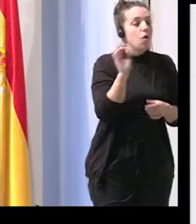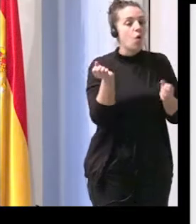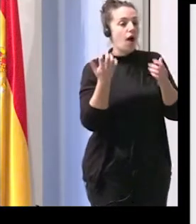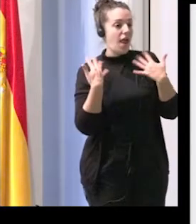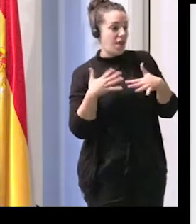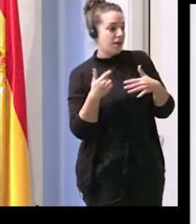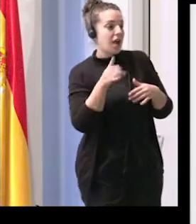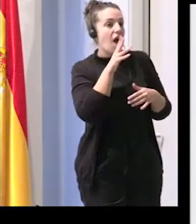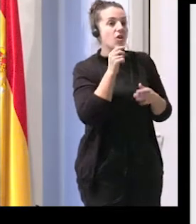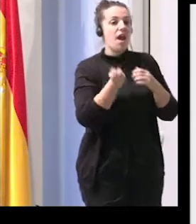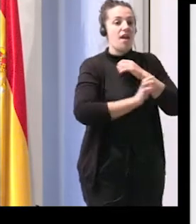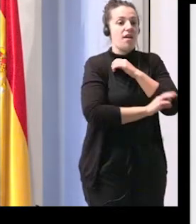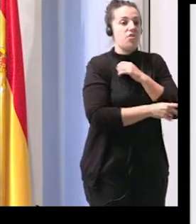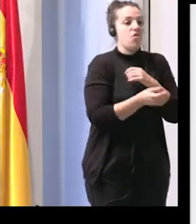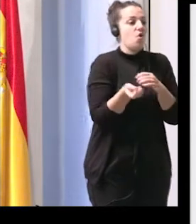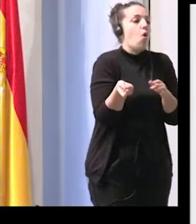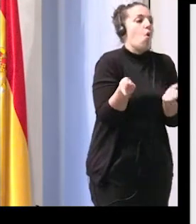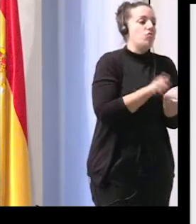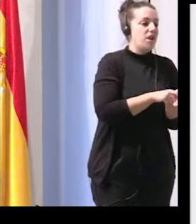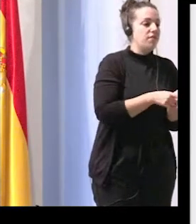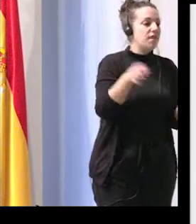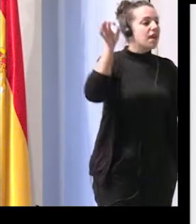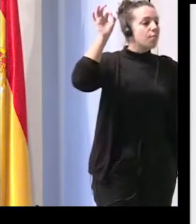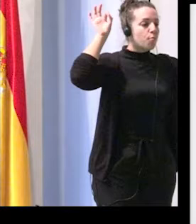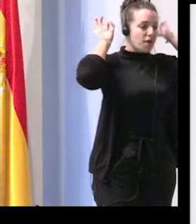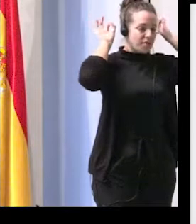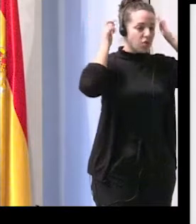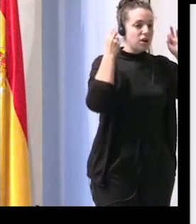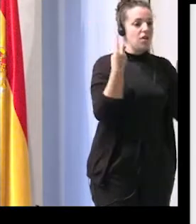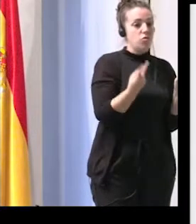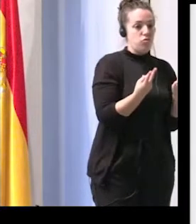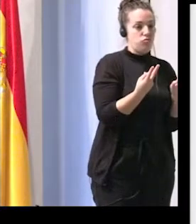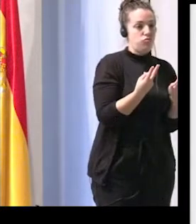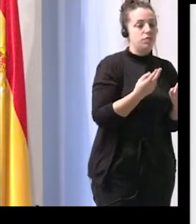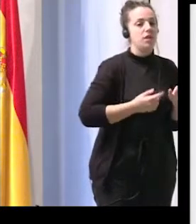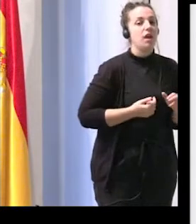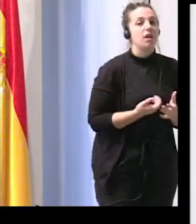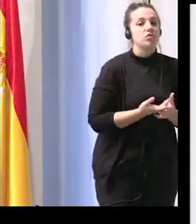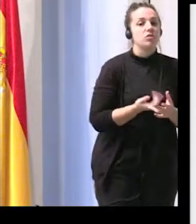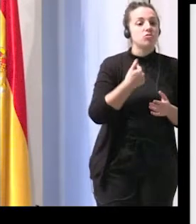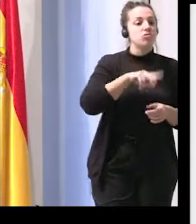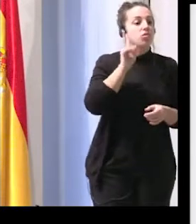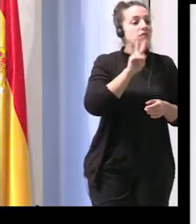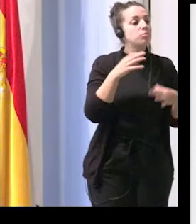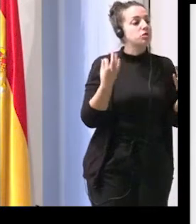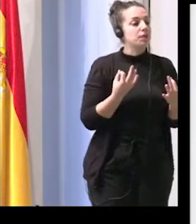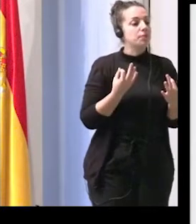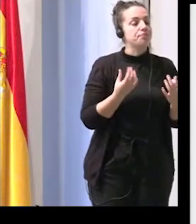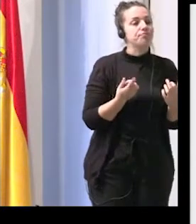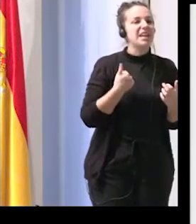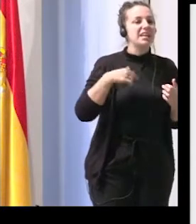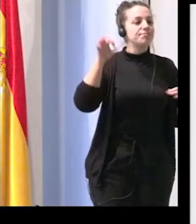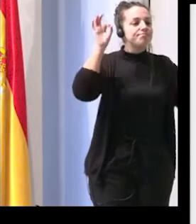use bimodal devices or 2 cochlear implants. And what you can see here is we didn't help them achieve any better